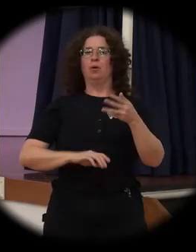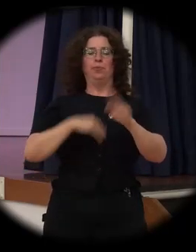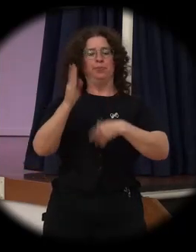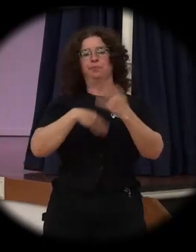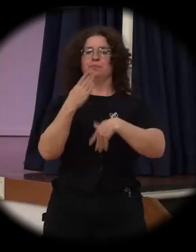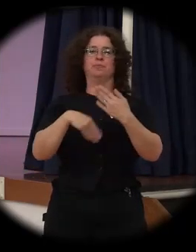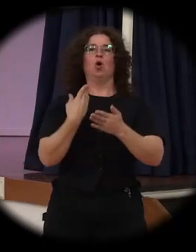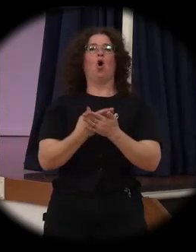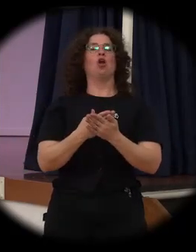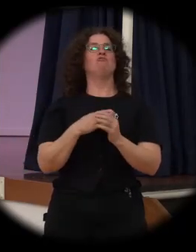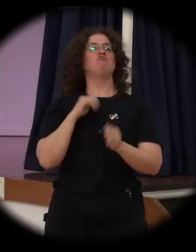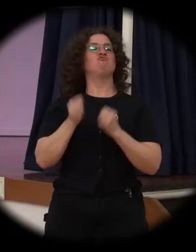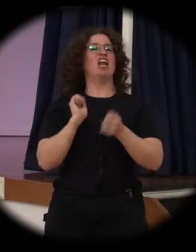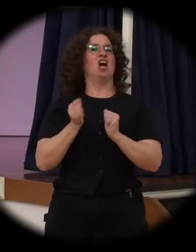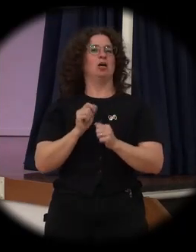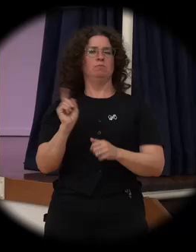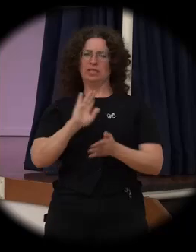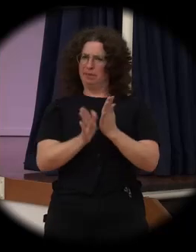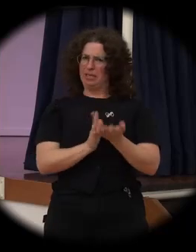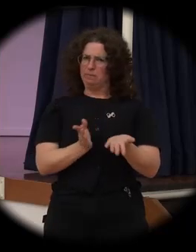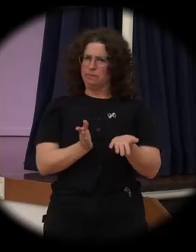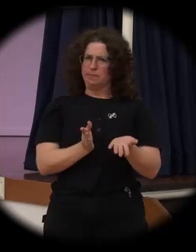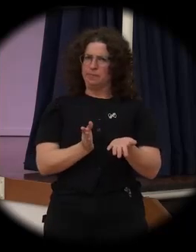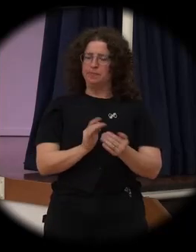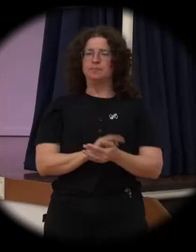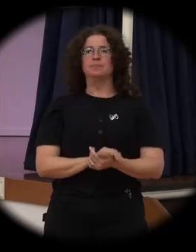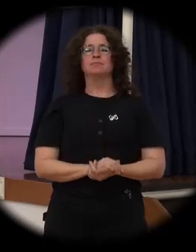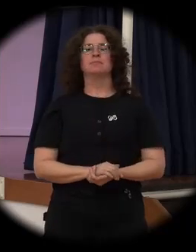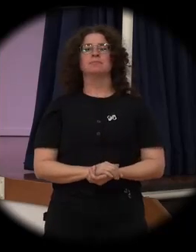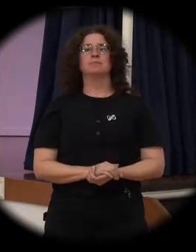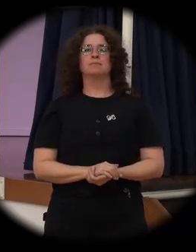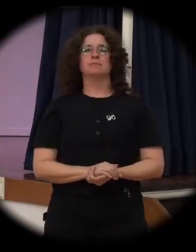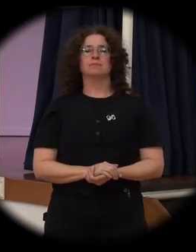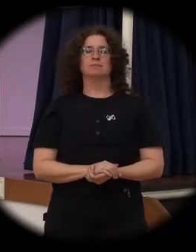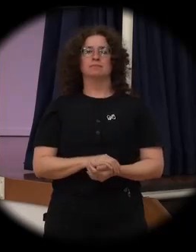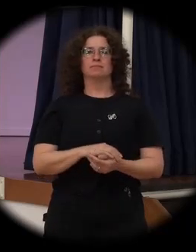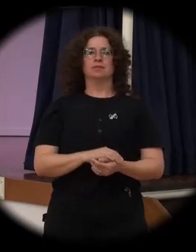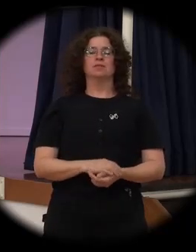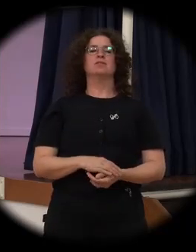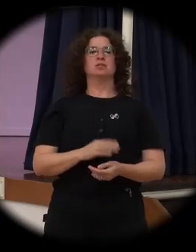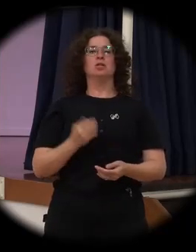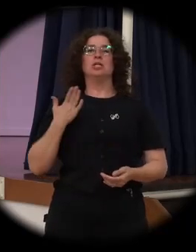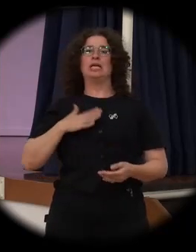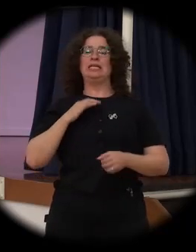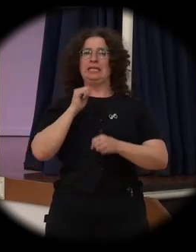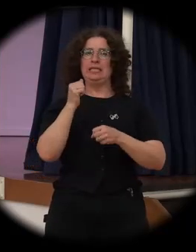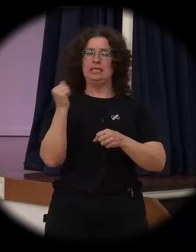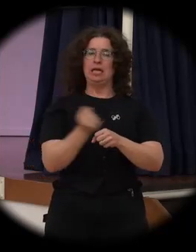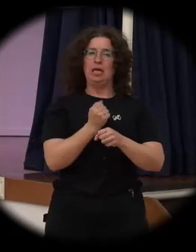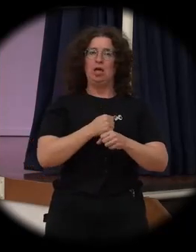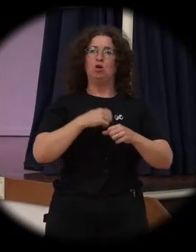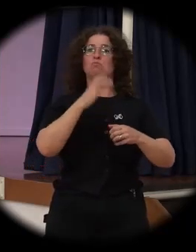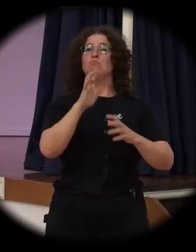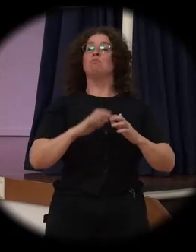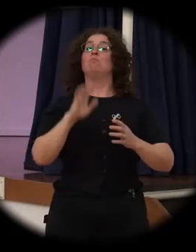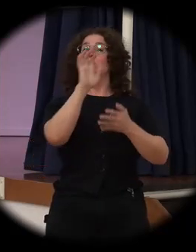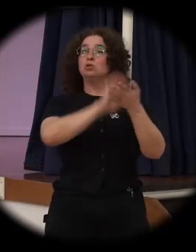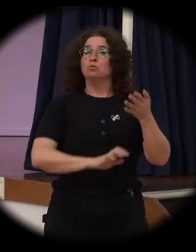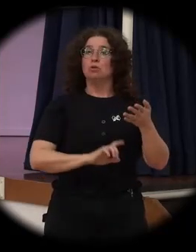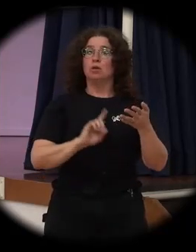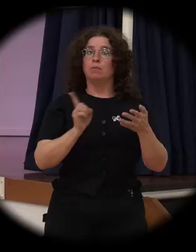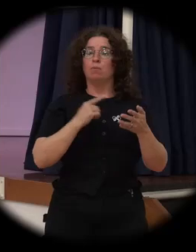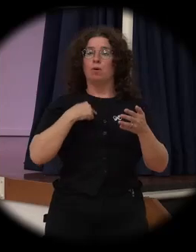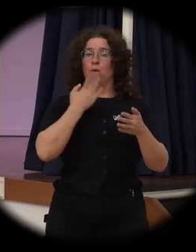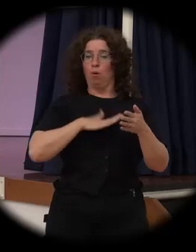a runner. So what is a runner? So we're going to need these two things: a build script that does what we want. So maybe you want